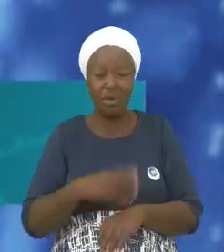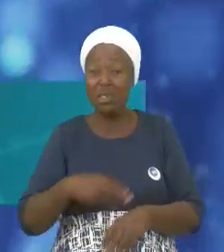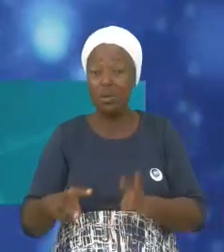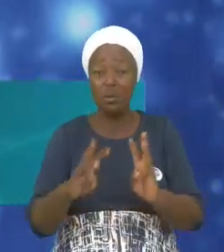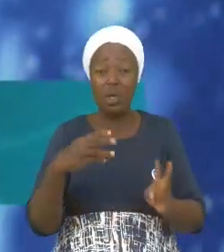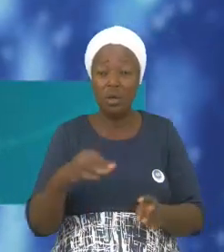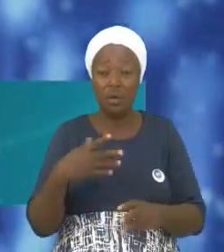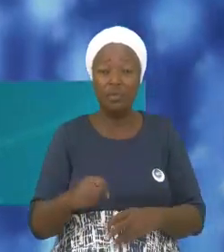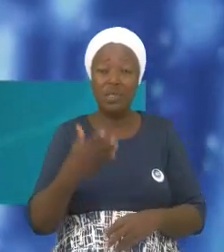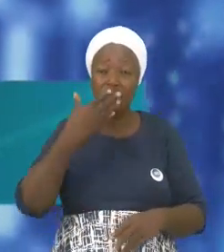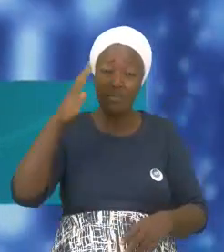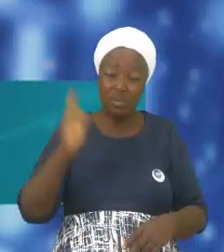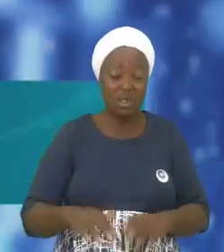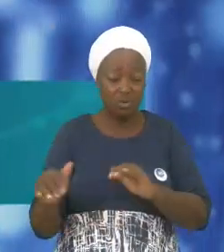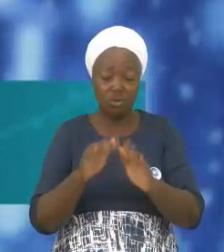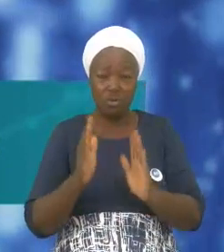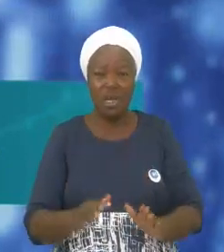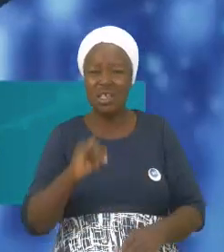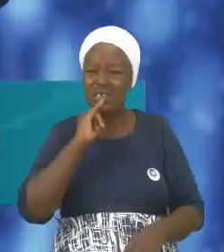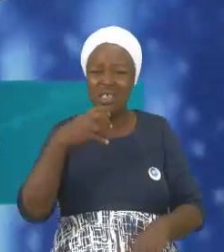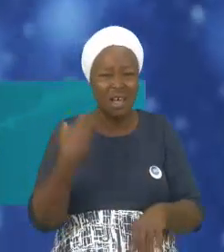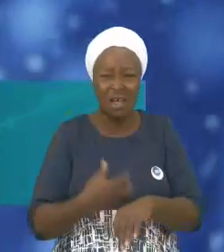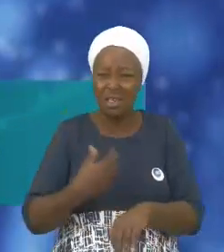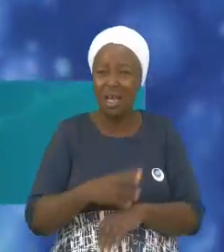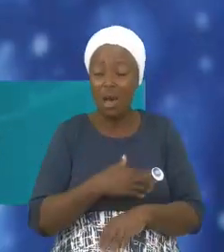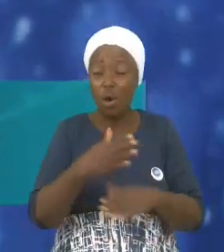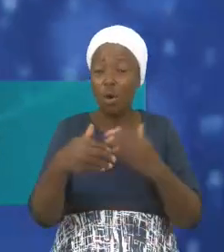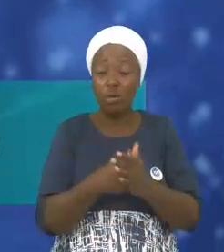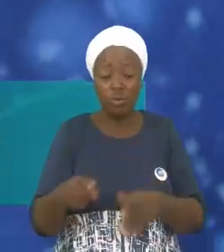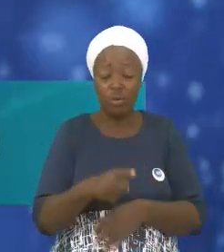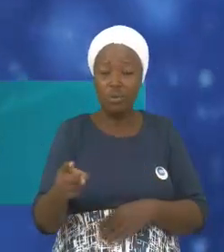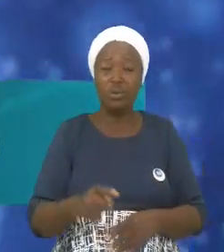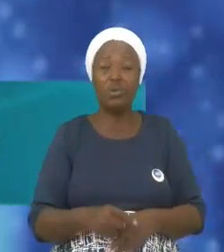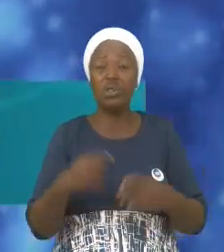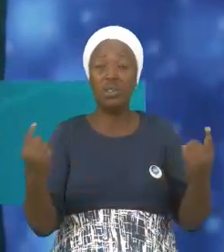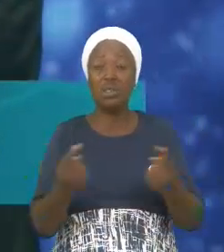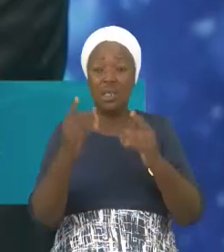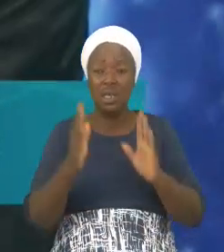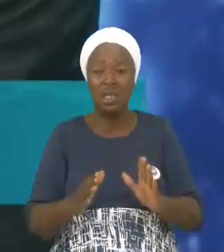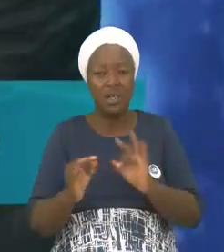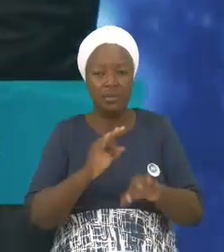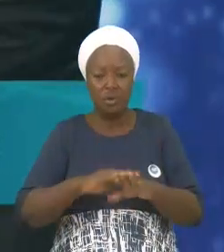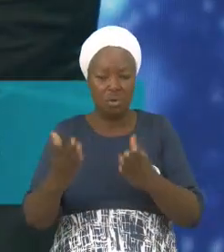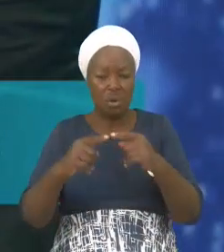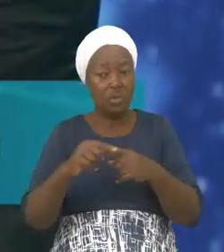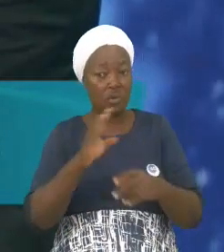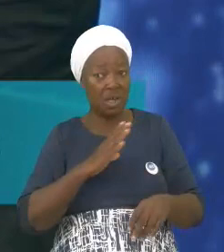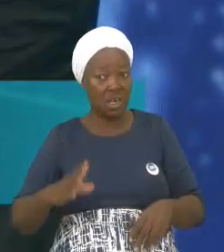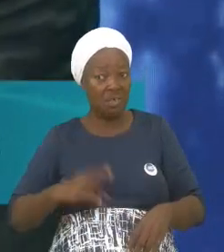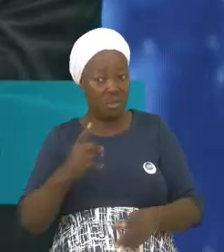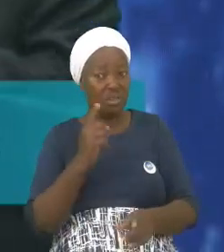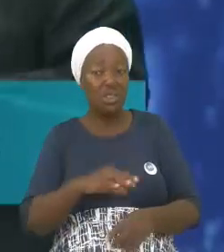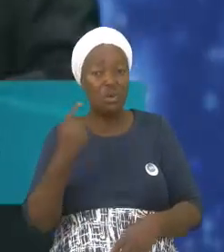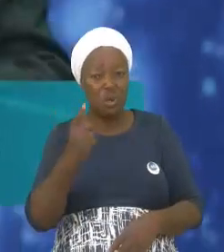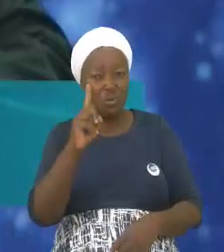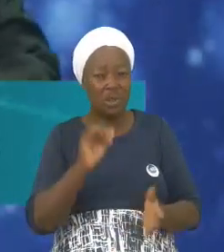the evil doer is hard. All those transgressors, if they don't come to Christ, the only one who